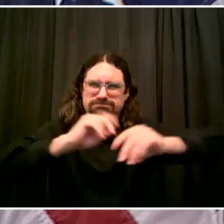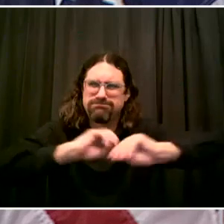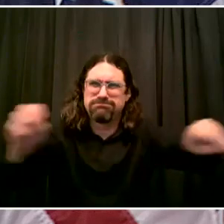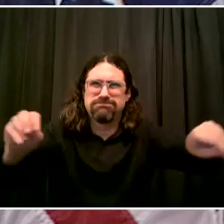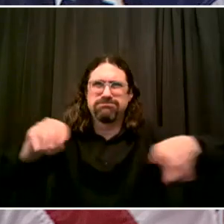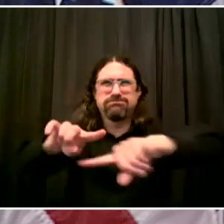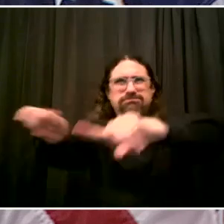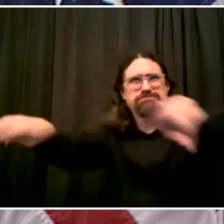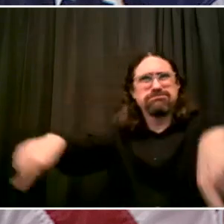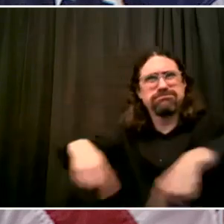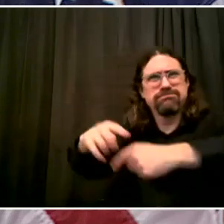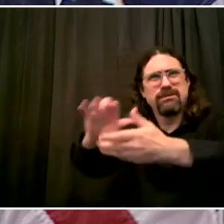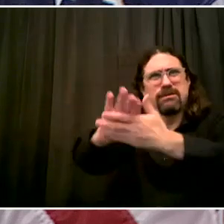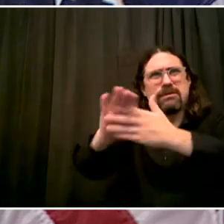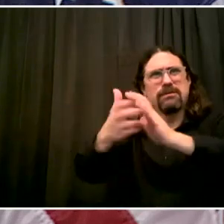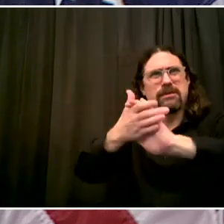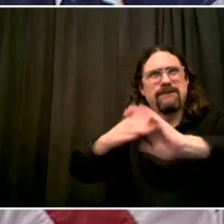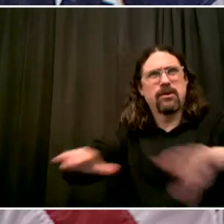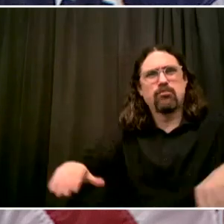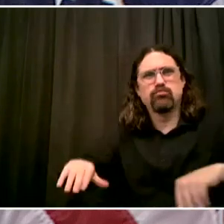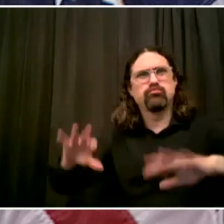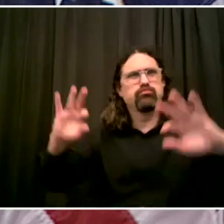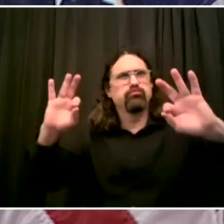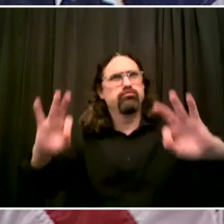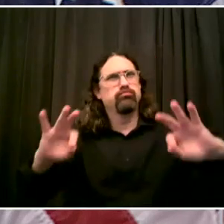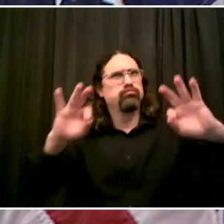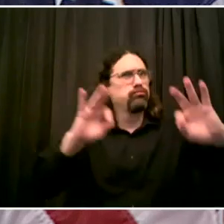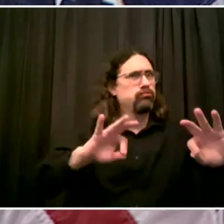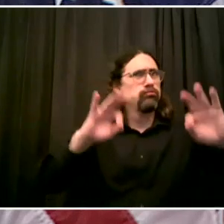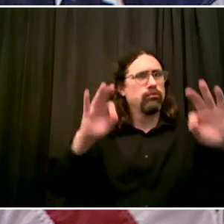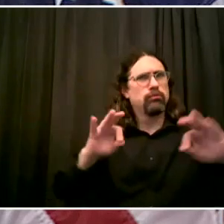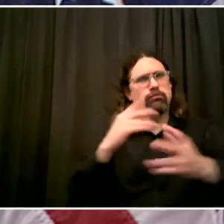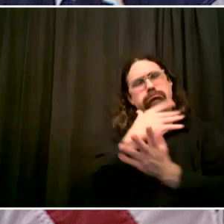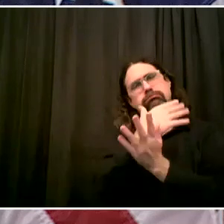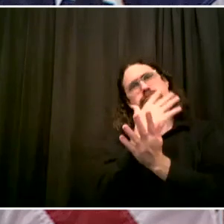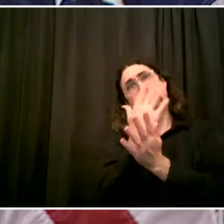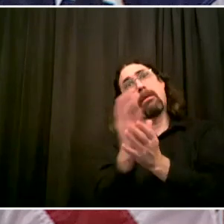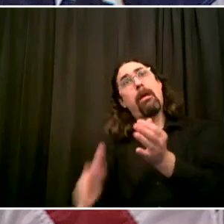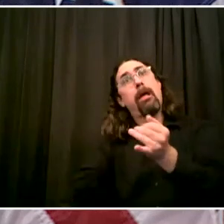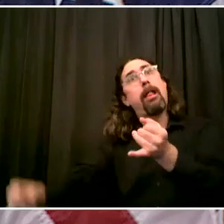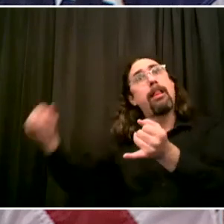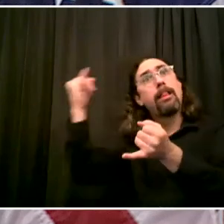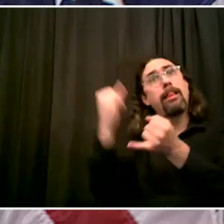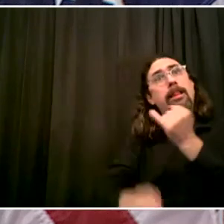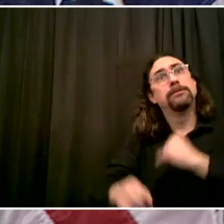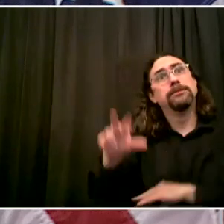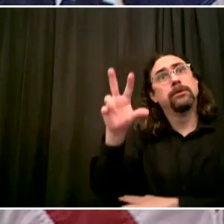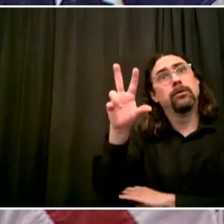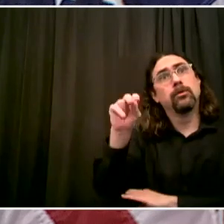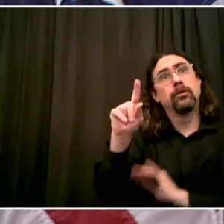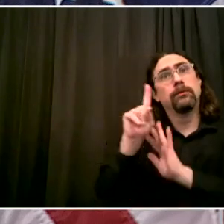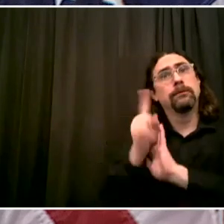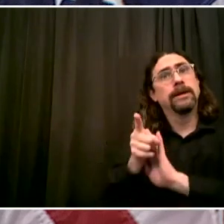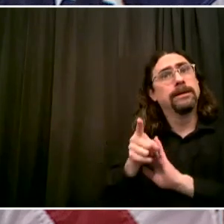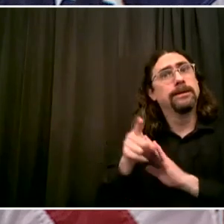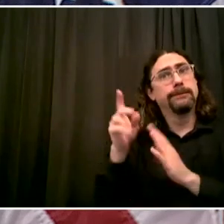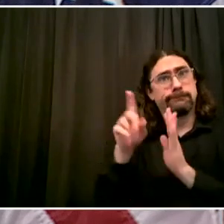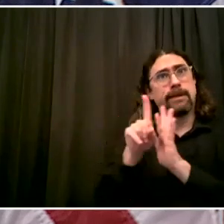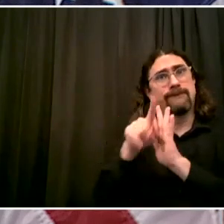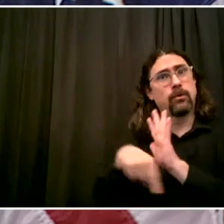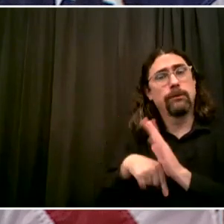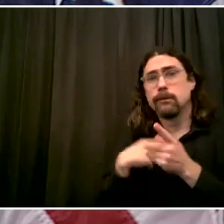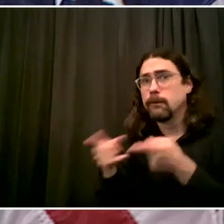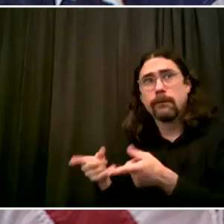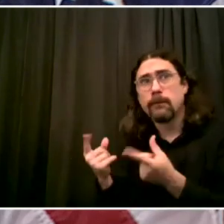cops push these protesters into this really claustrophobic scene. I was stuck inside of it. I watched a pregnant